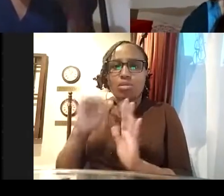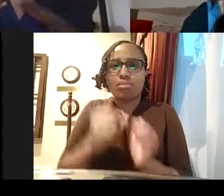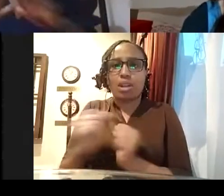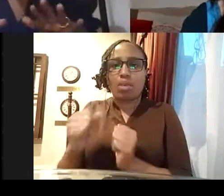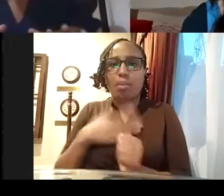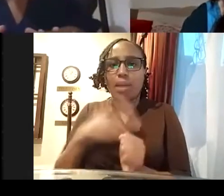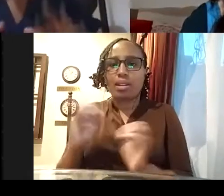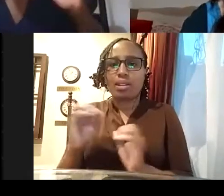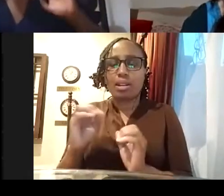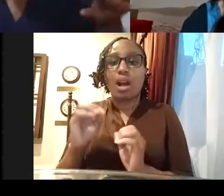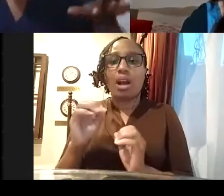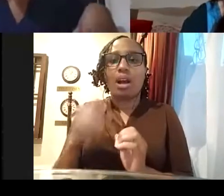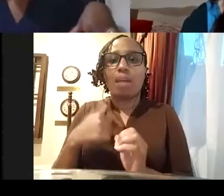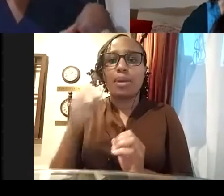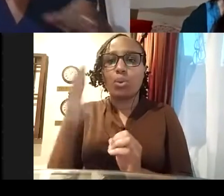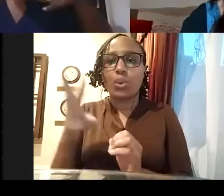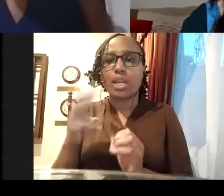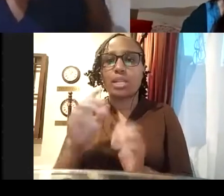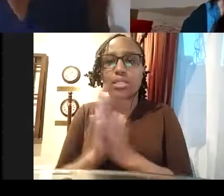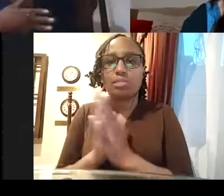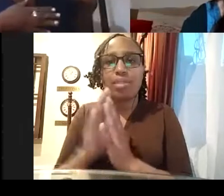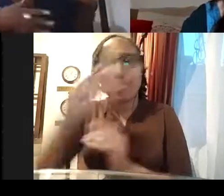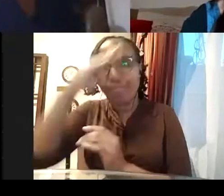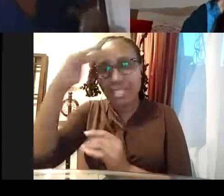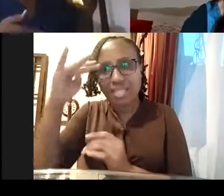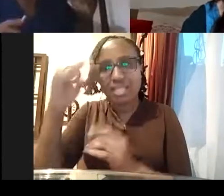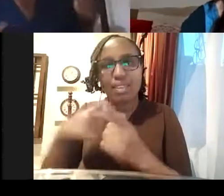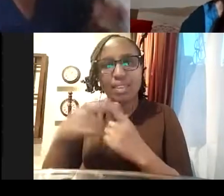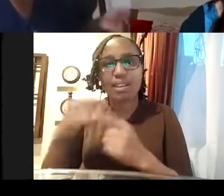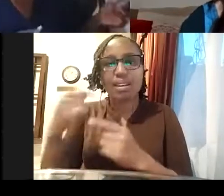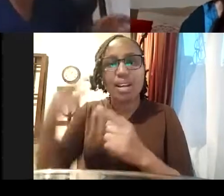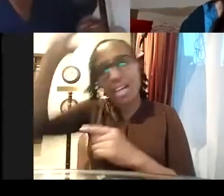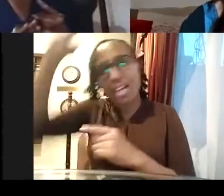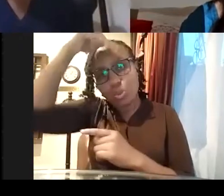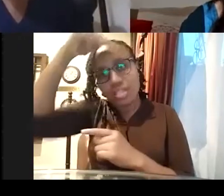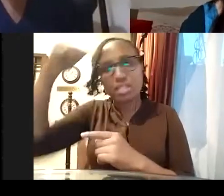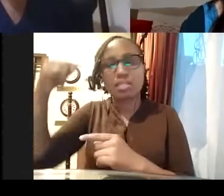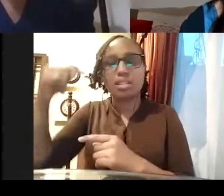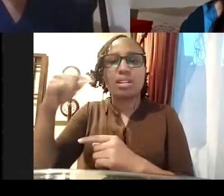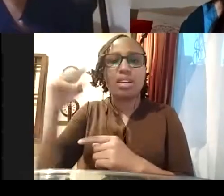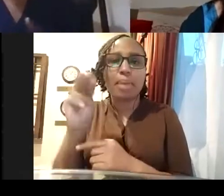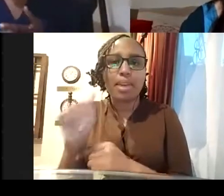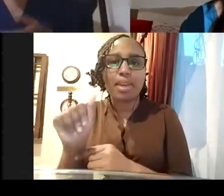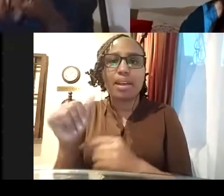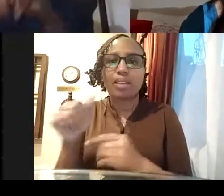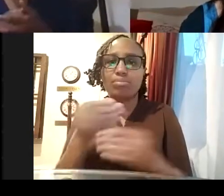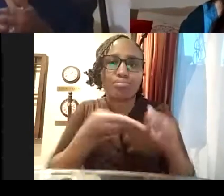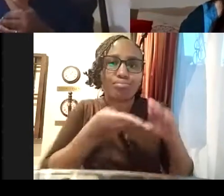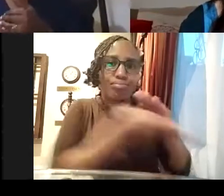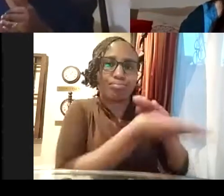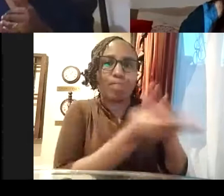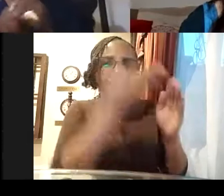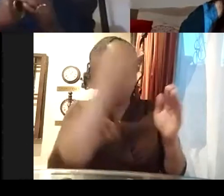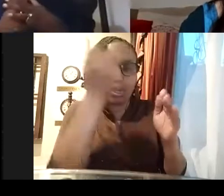I'm gonna have to submit my thesis and graduate from master's and then just put this thing in a drawer somewhere and forget about it, because I was afraid